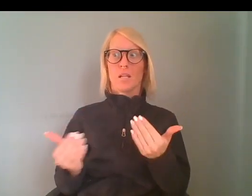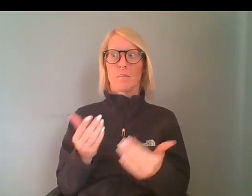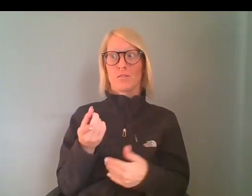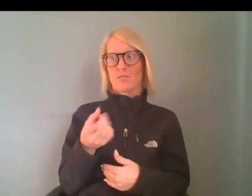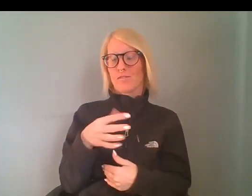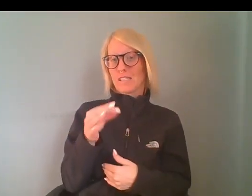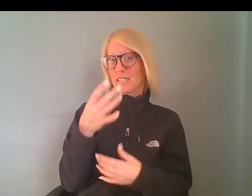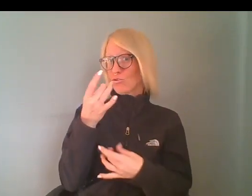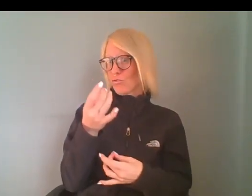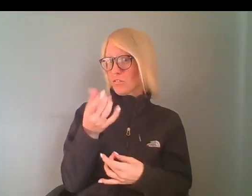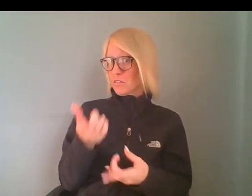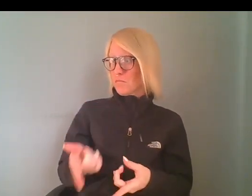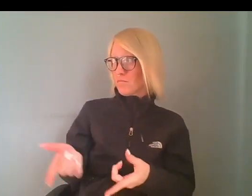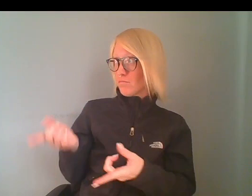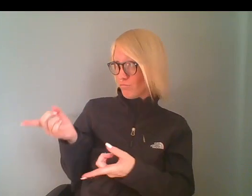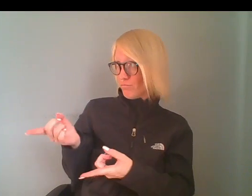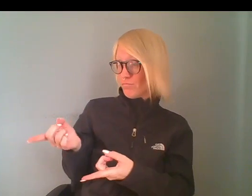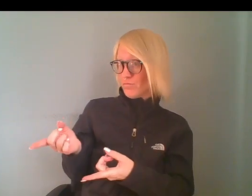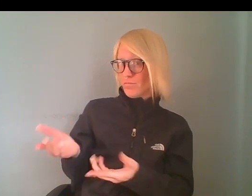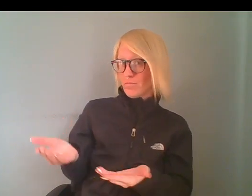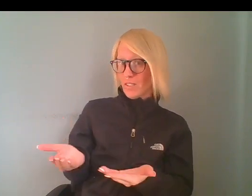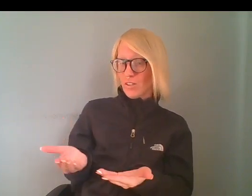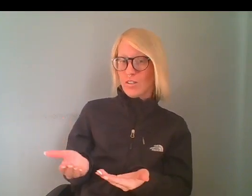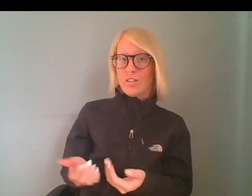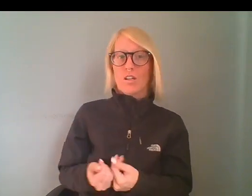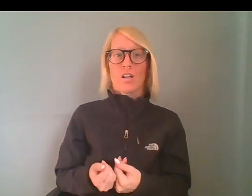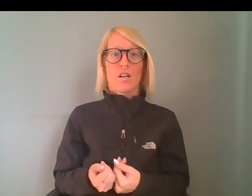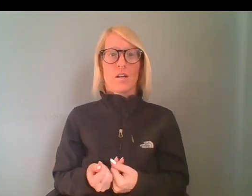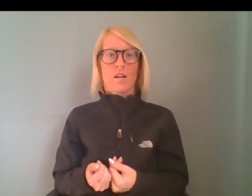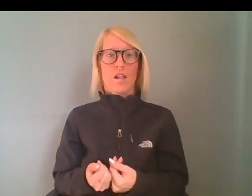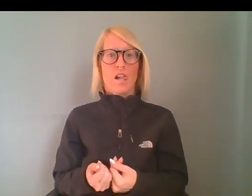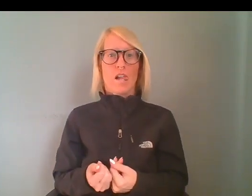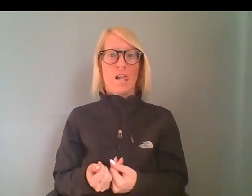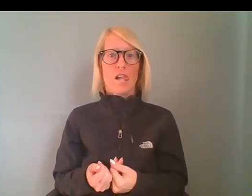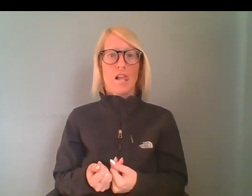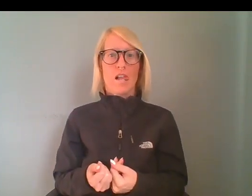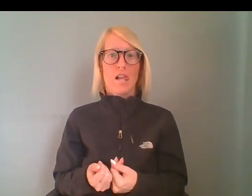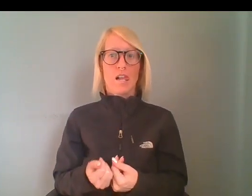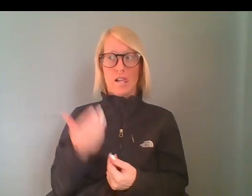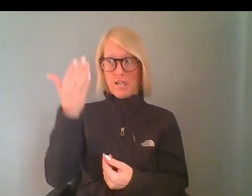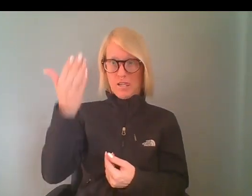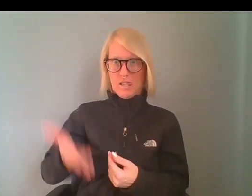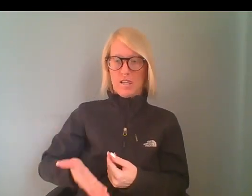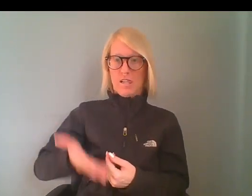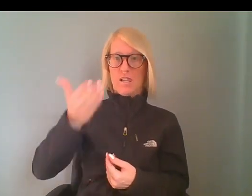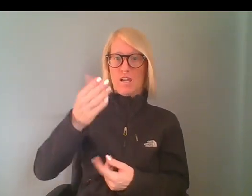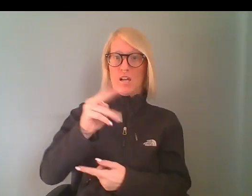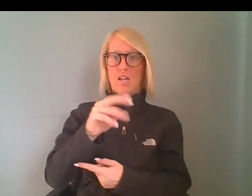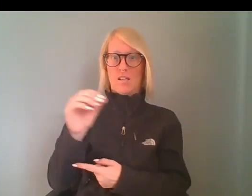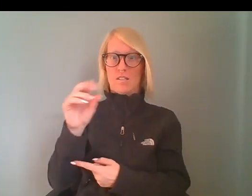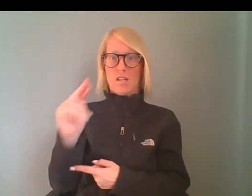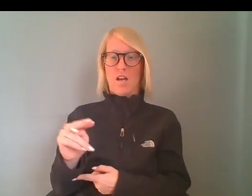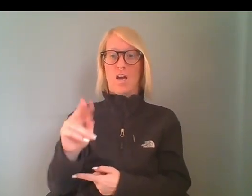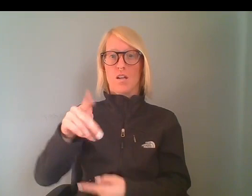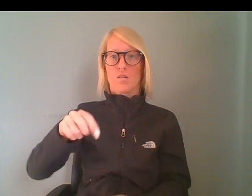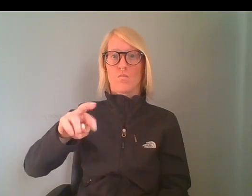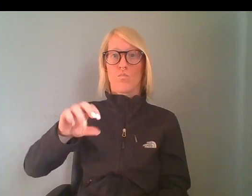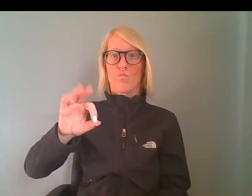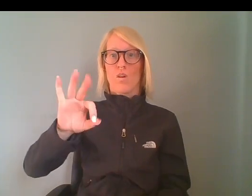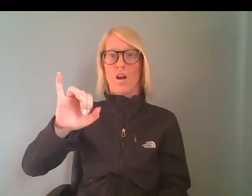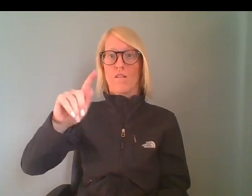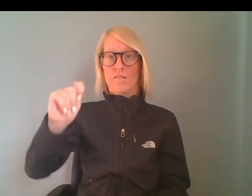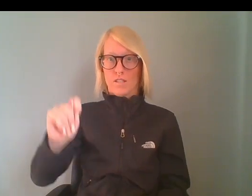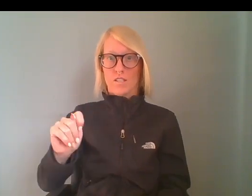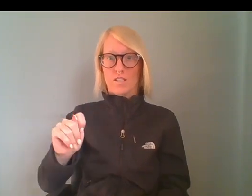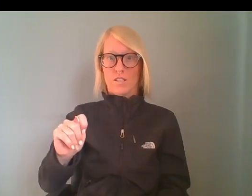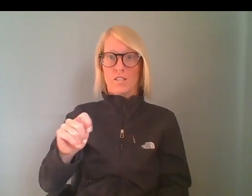way if you want to see what some of the these are nonprofits who have Twitter accounts. It's not every nonprofit. I'm missing